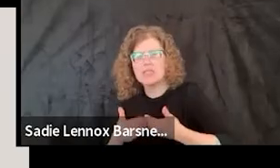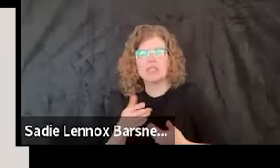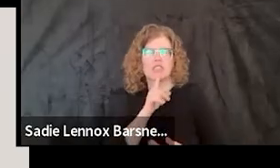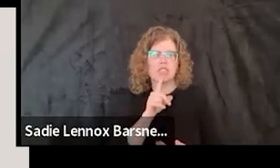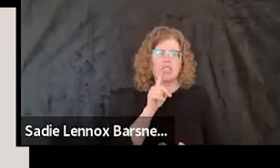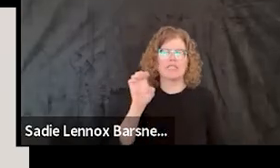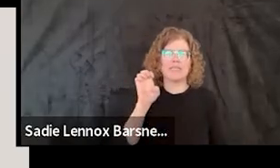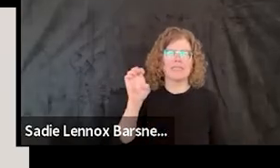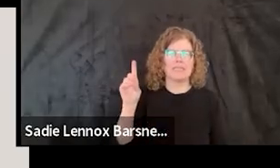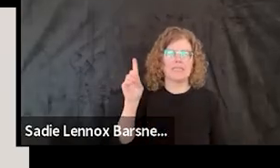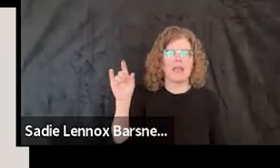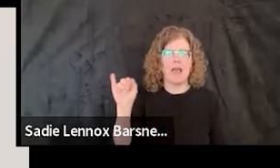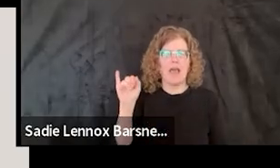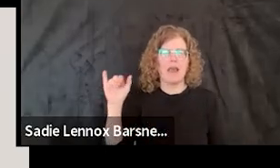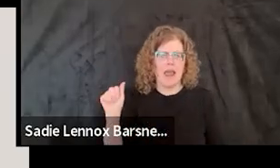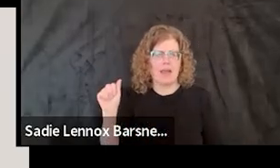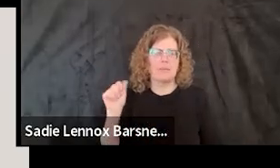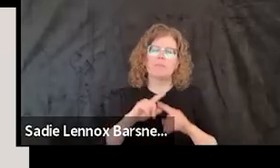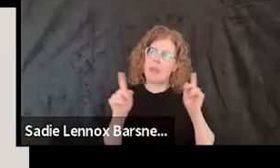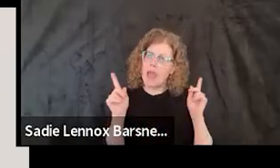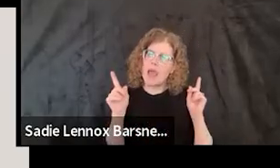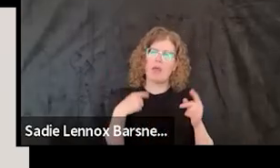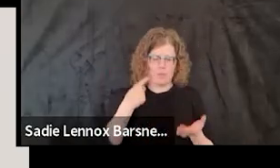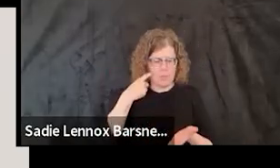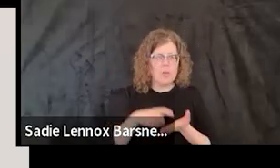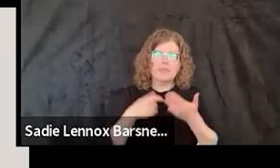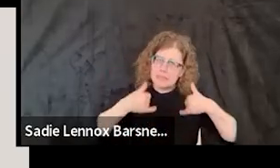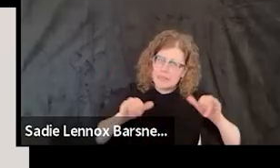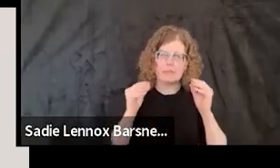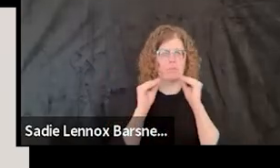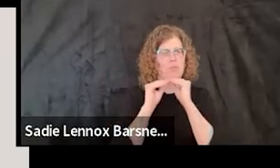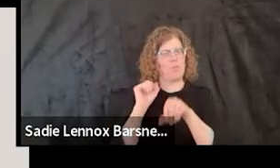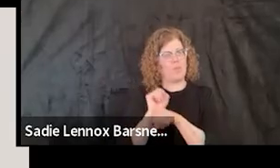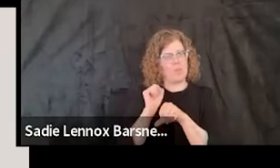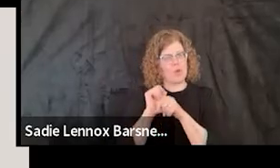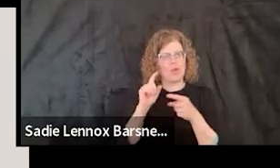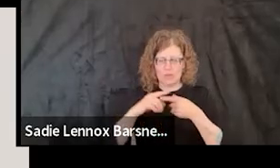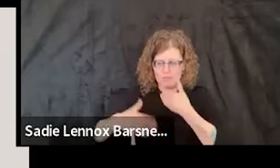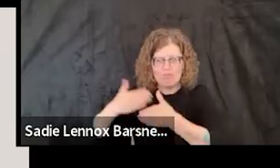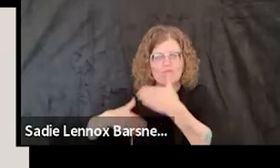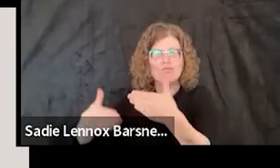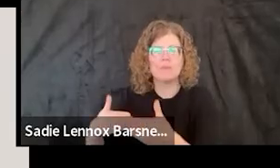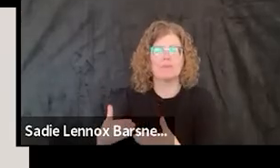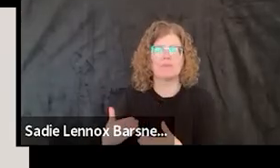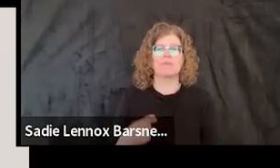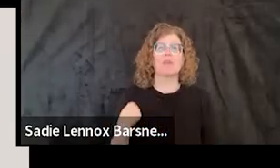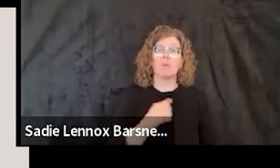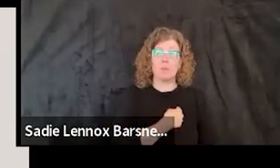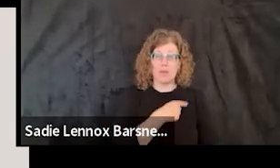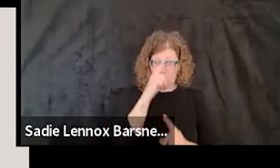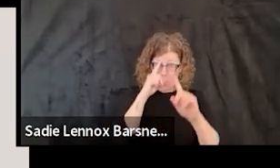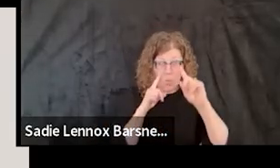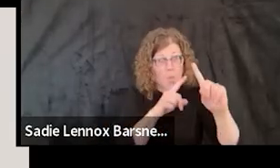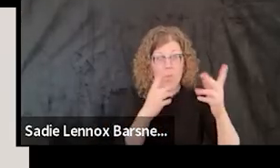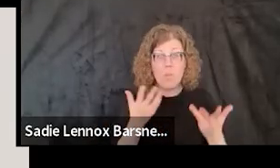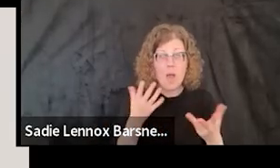go. We aim to continue building relationships and learning from our communities, particularly